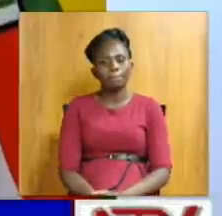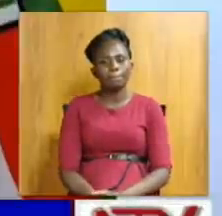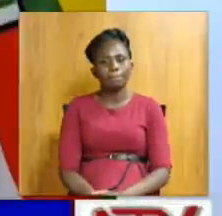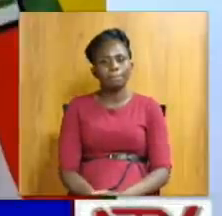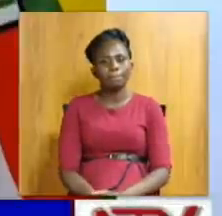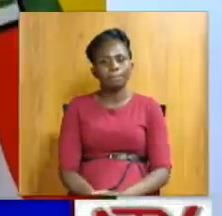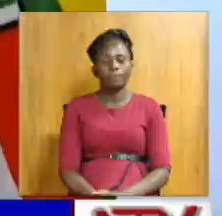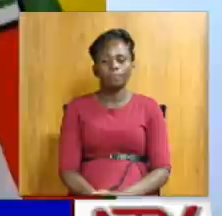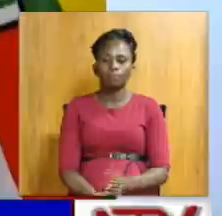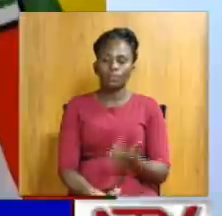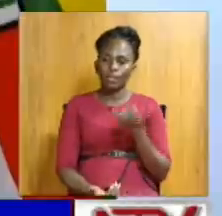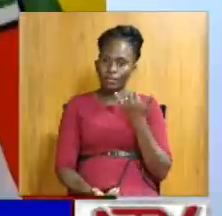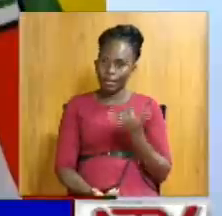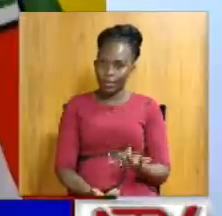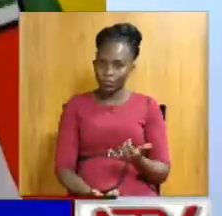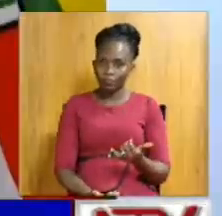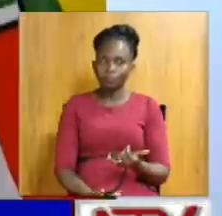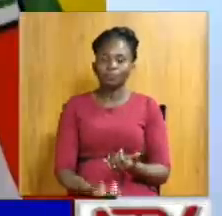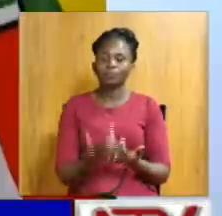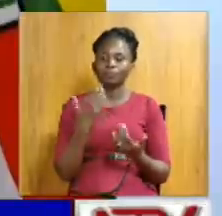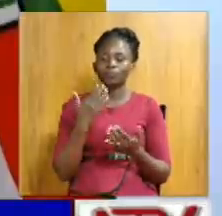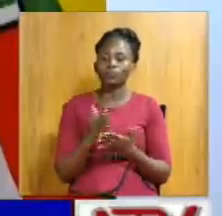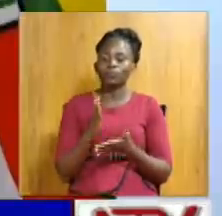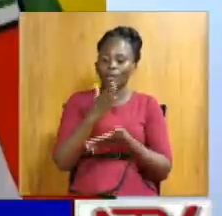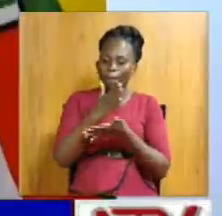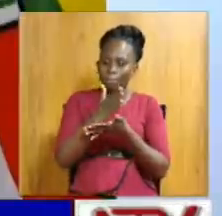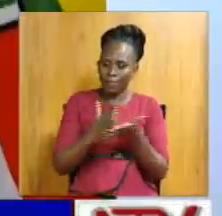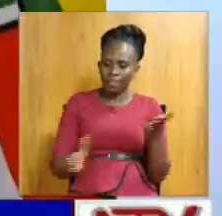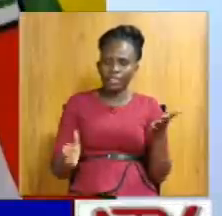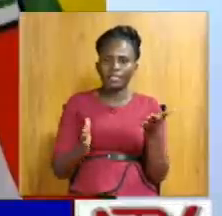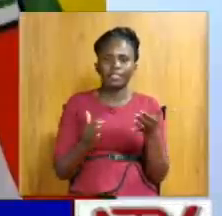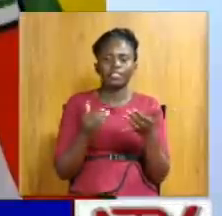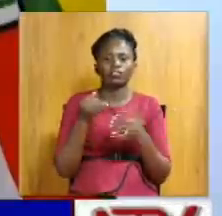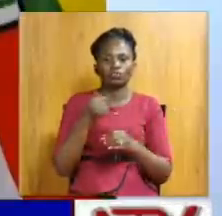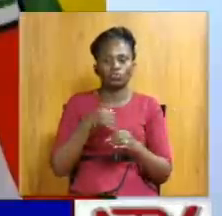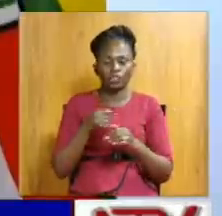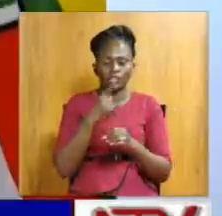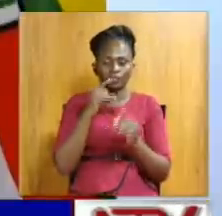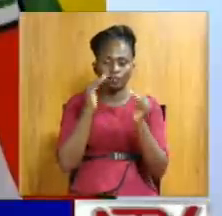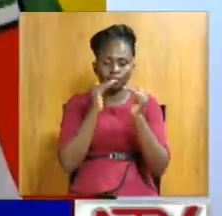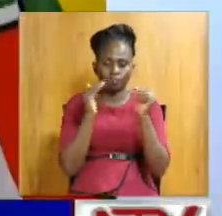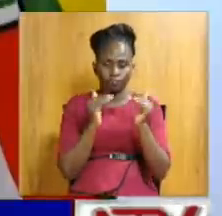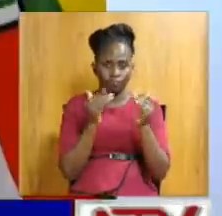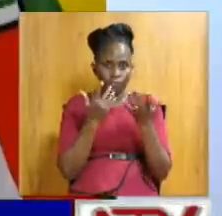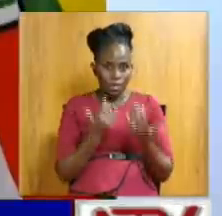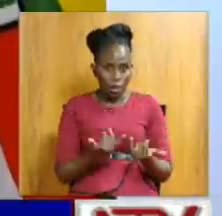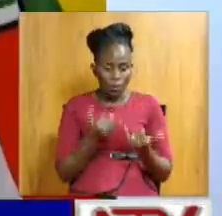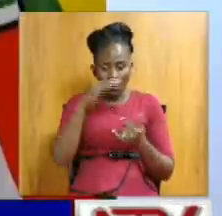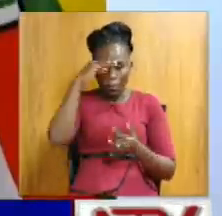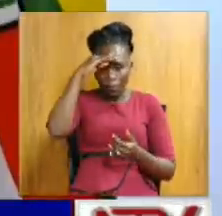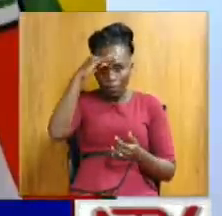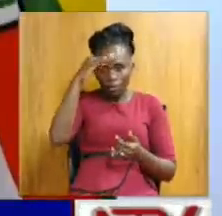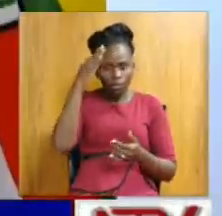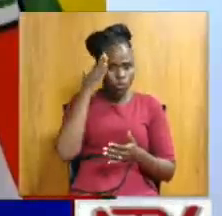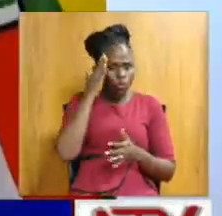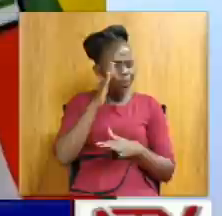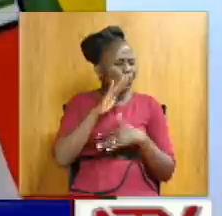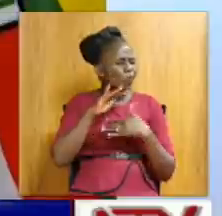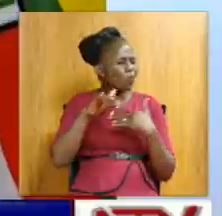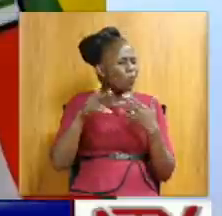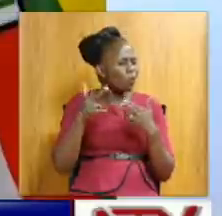On account of the partially improved anti-crime infrastructure, the police knows almost